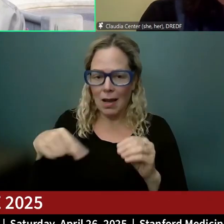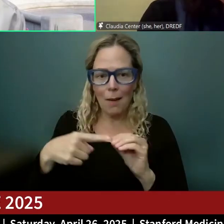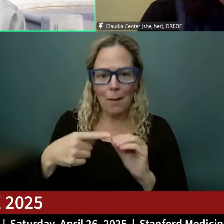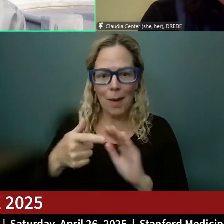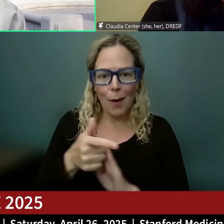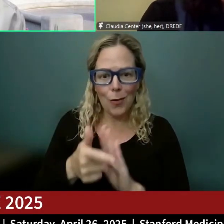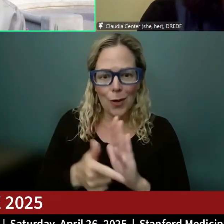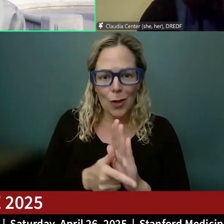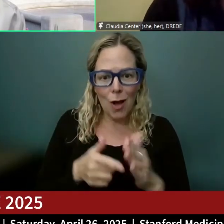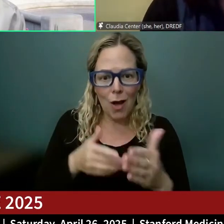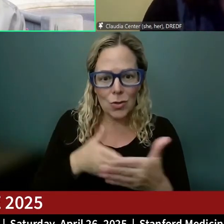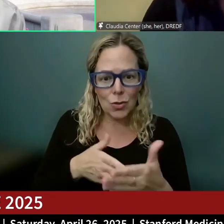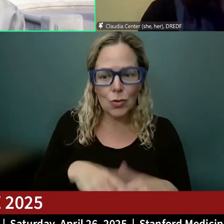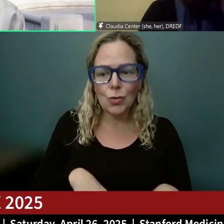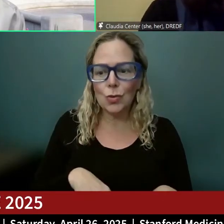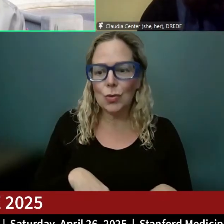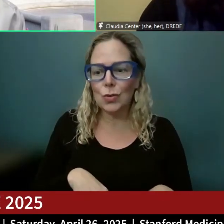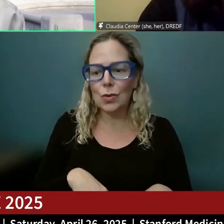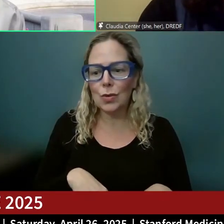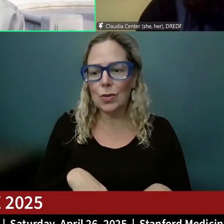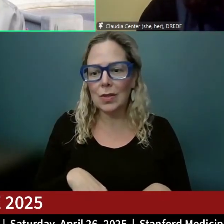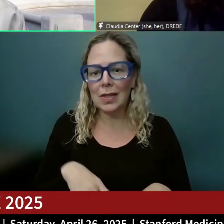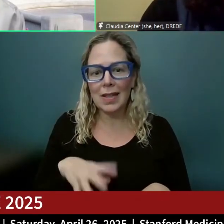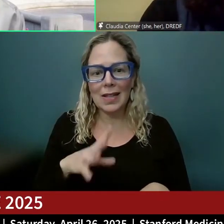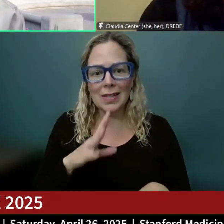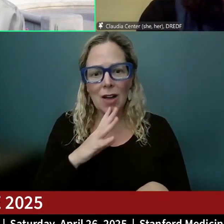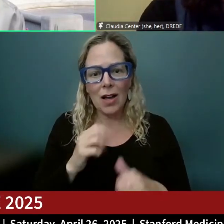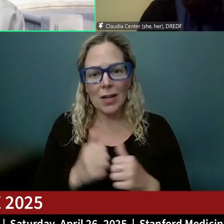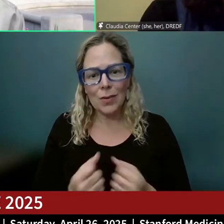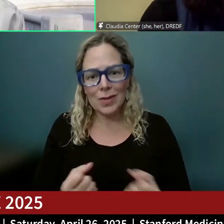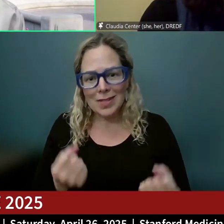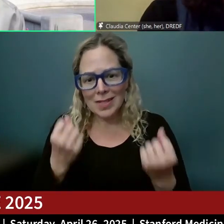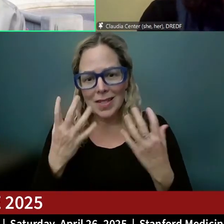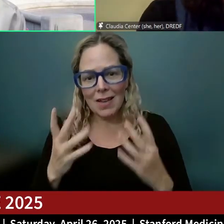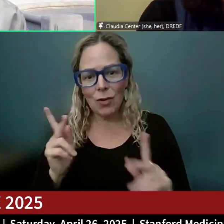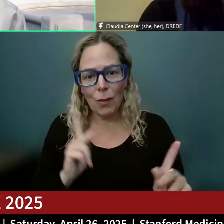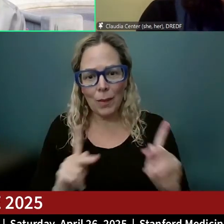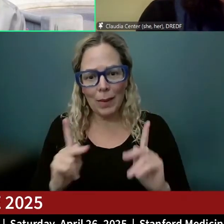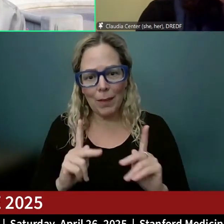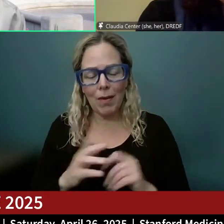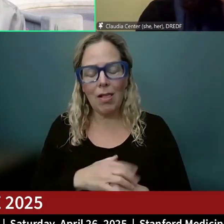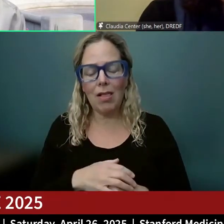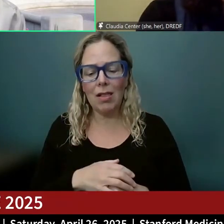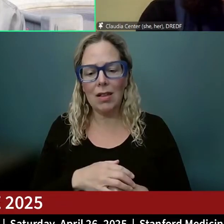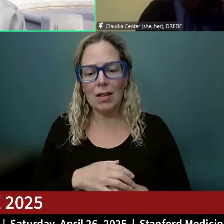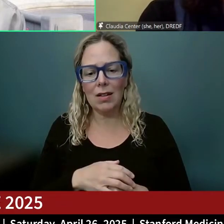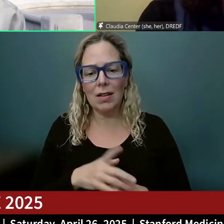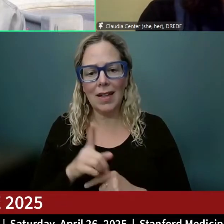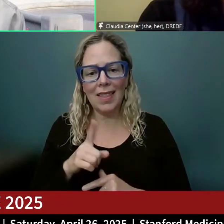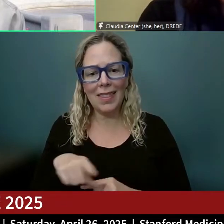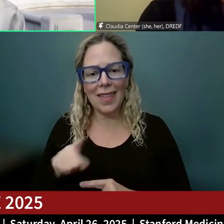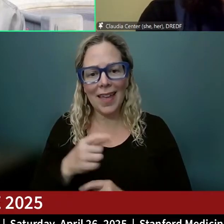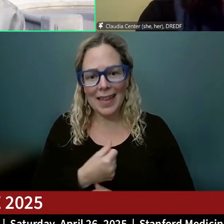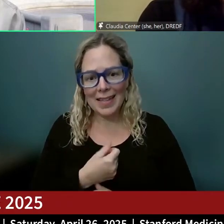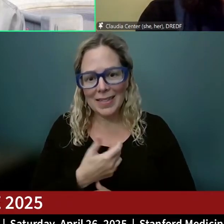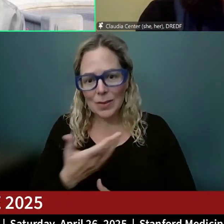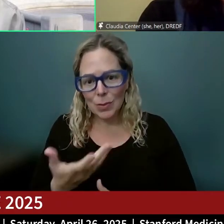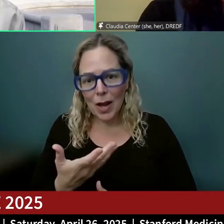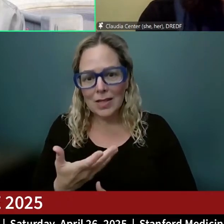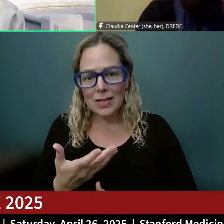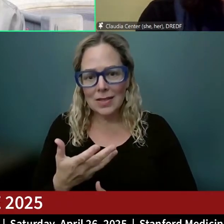lawsuit. And in talking to several people about it, they expressed that actually, if